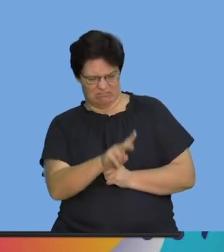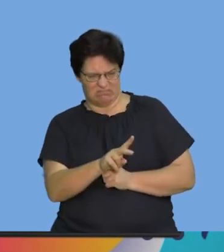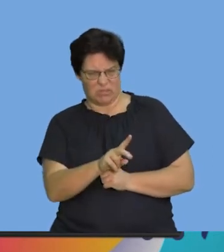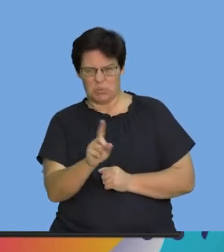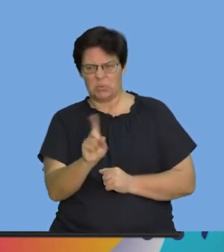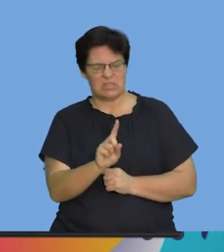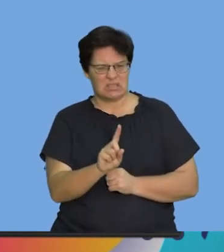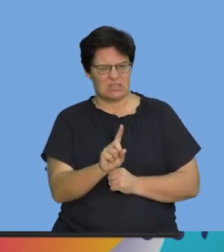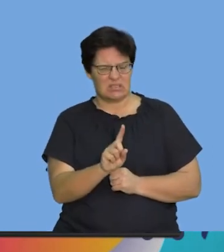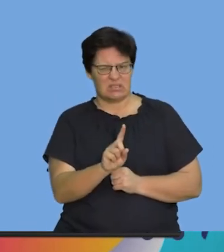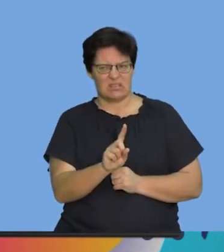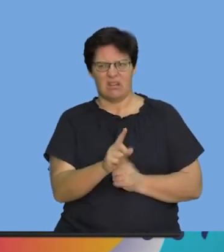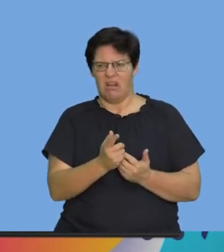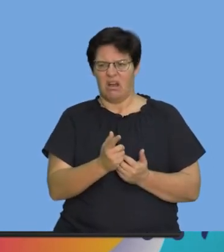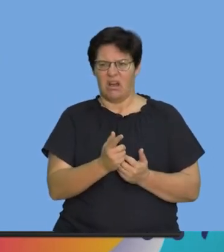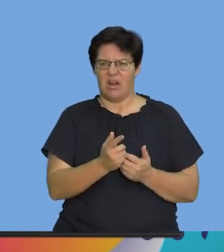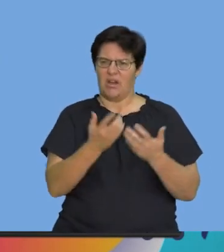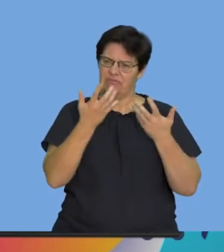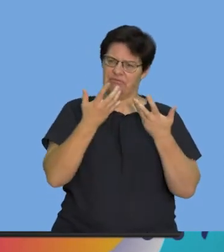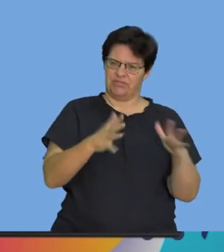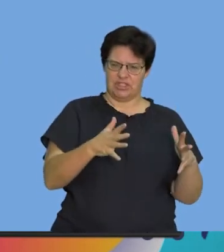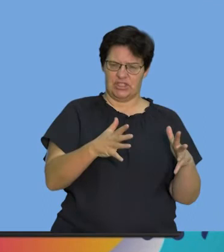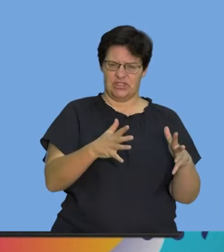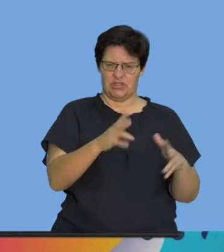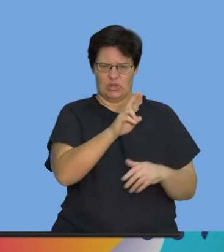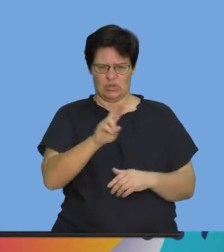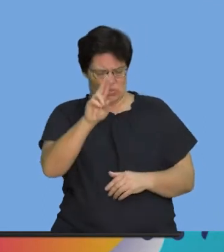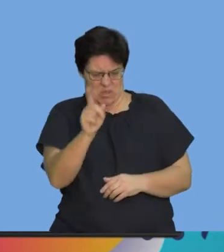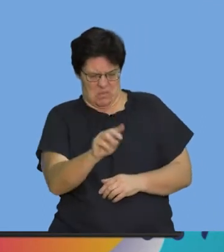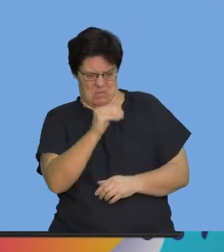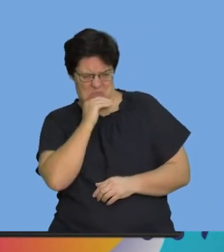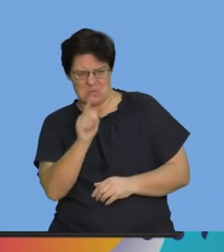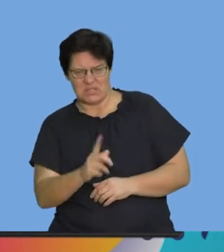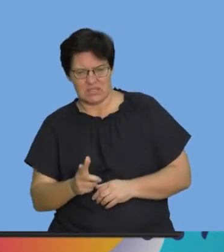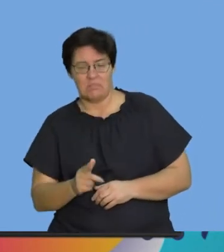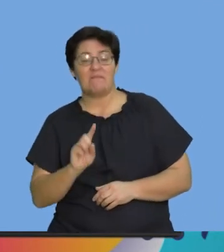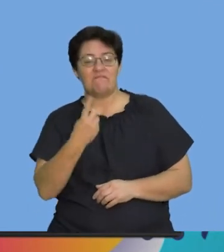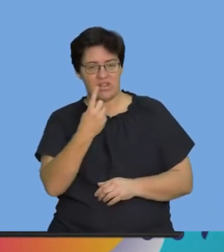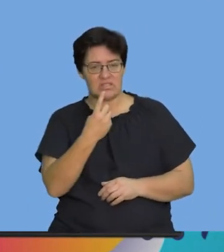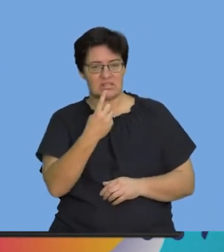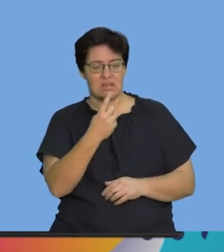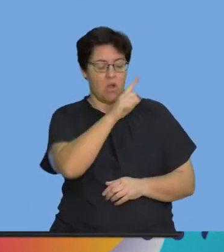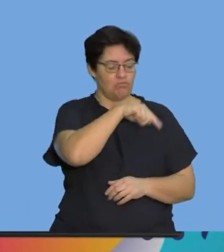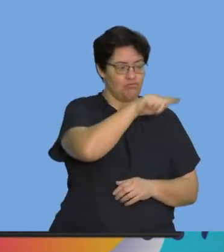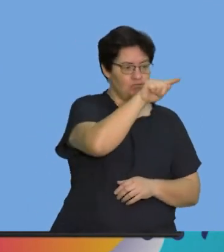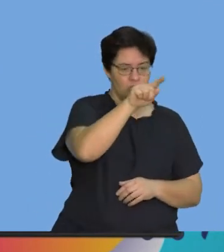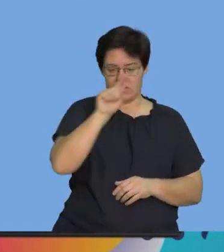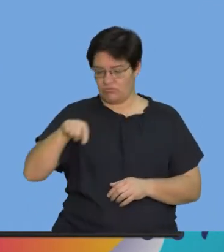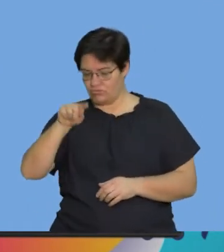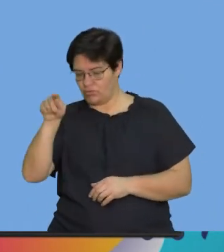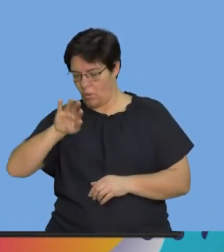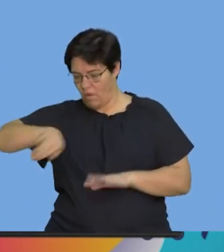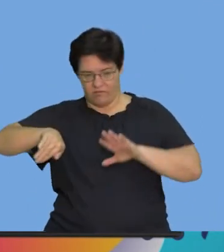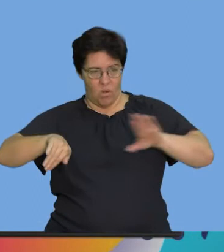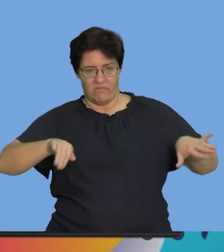that completing the square is all about. But before that, we're still gonna take out a square root on both sides, just to see exactly